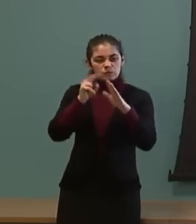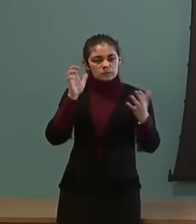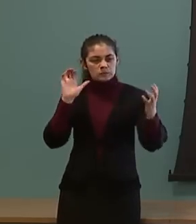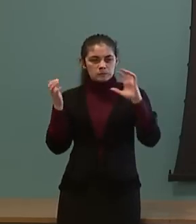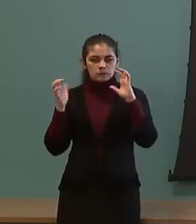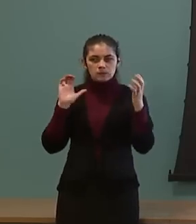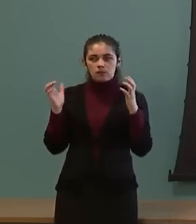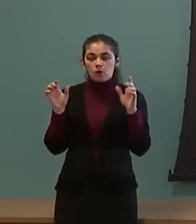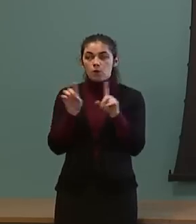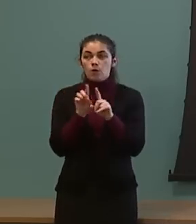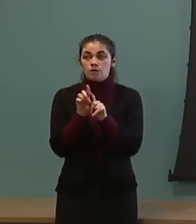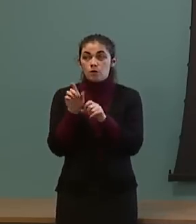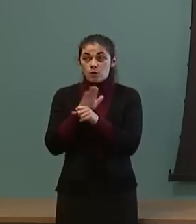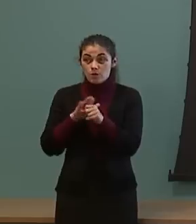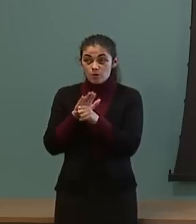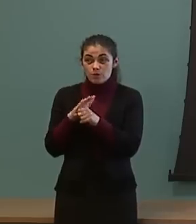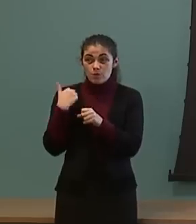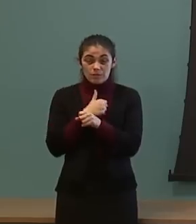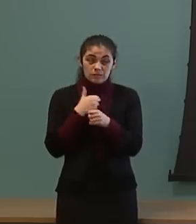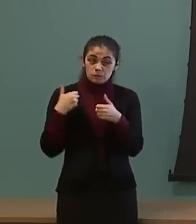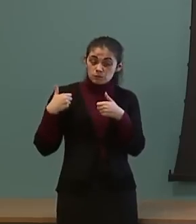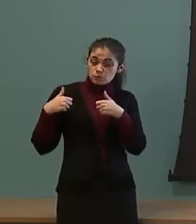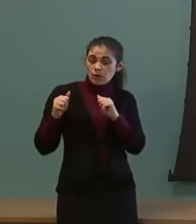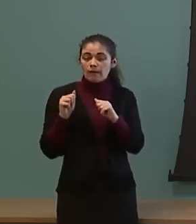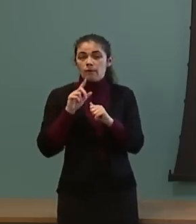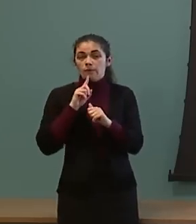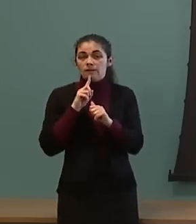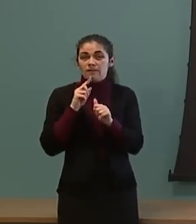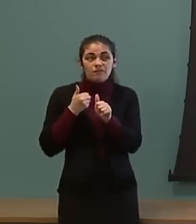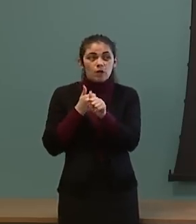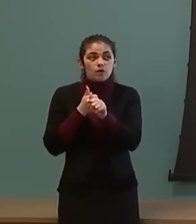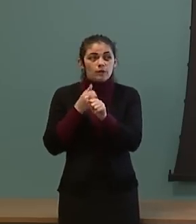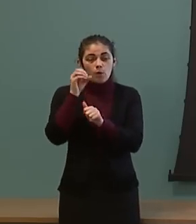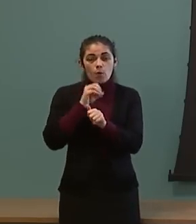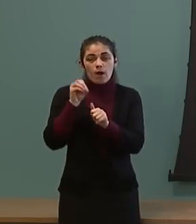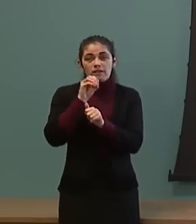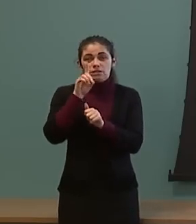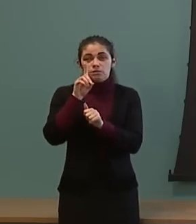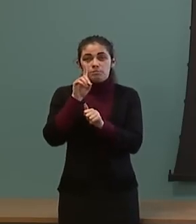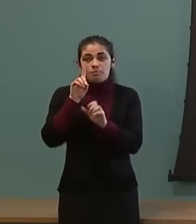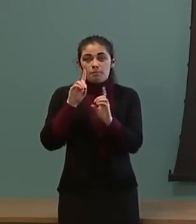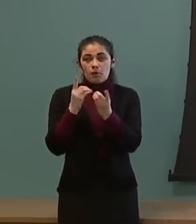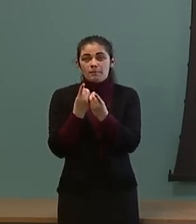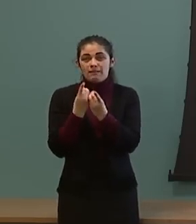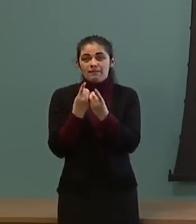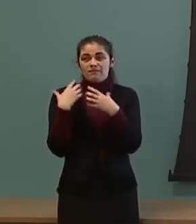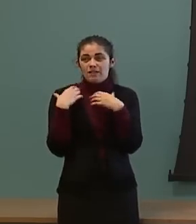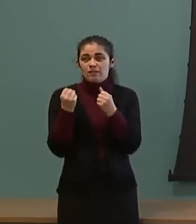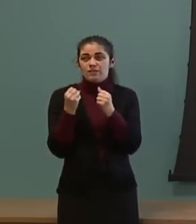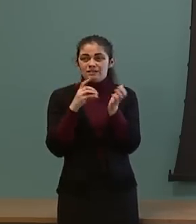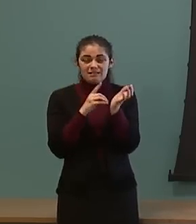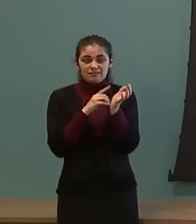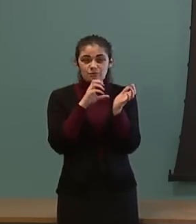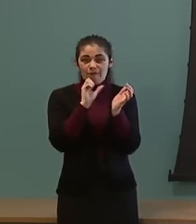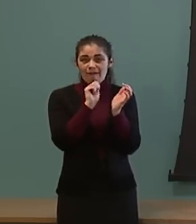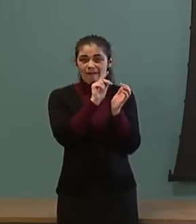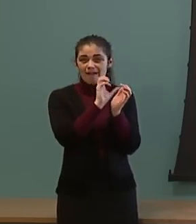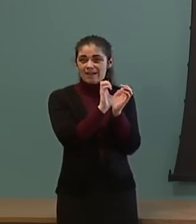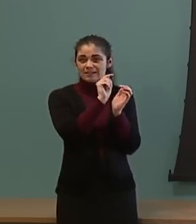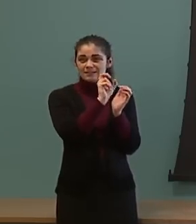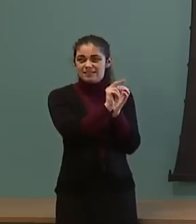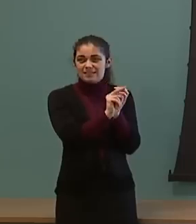Our efforts are at the local level. We are trying really hard. We're following the Ohio Department of Health and the governor's playbook. So Dr. Acton and Governor DeWine